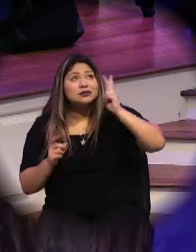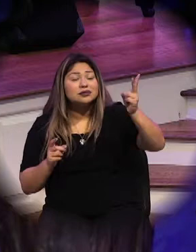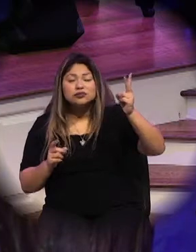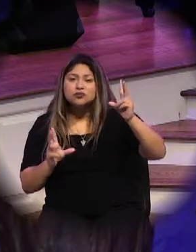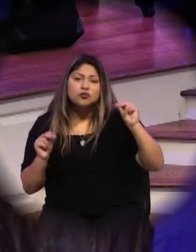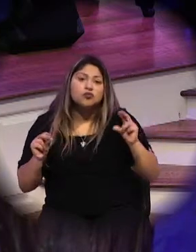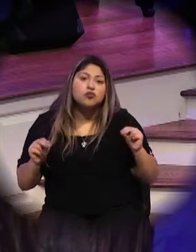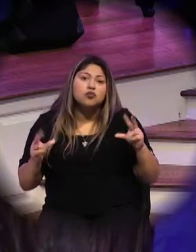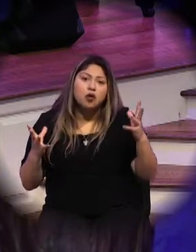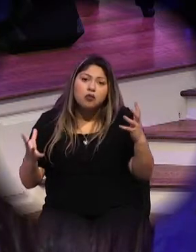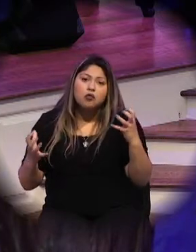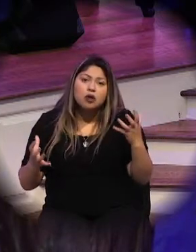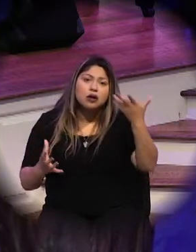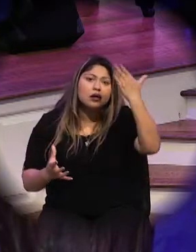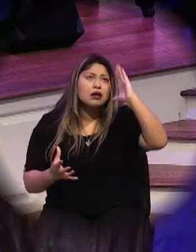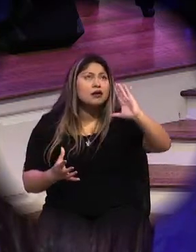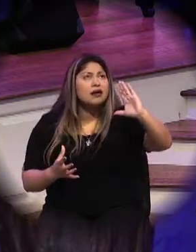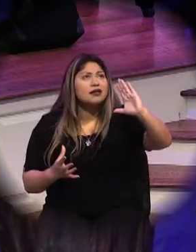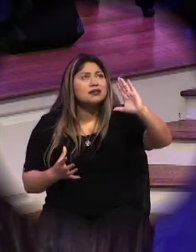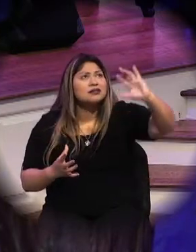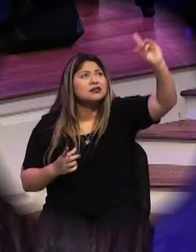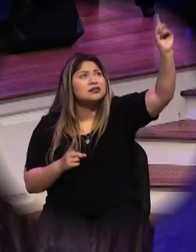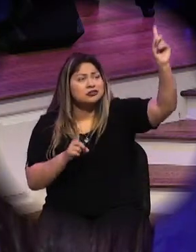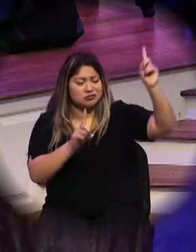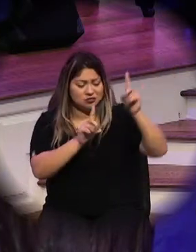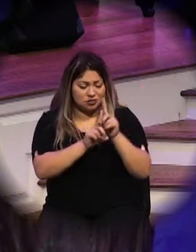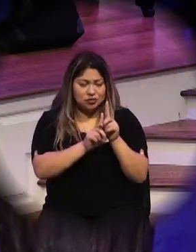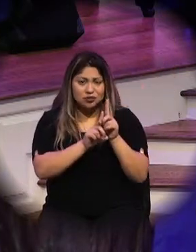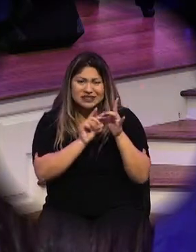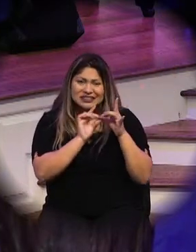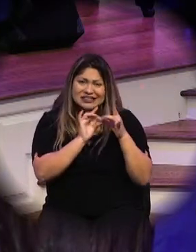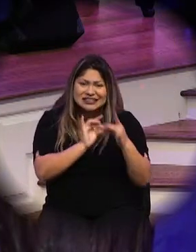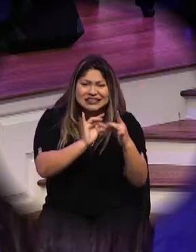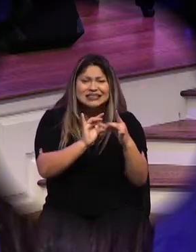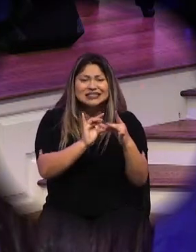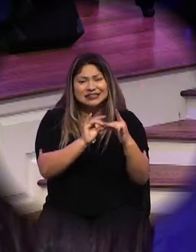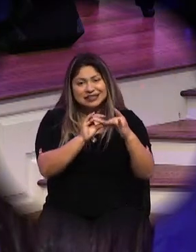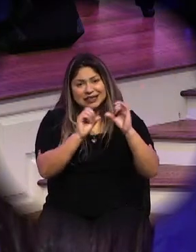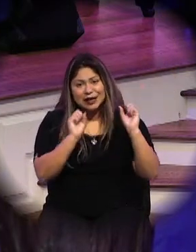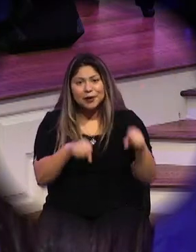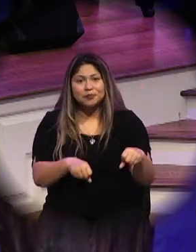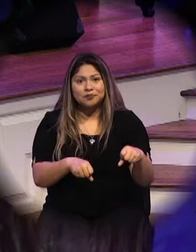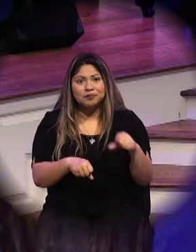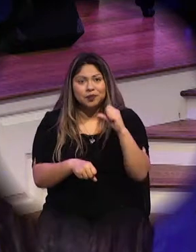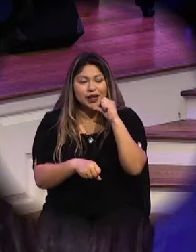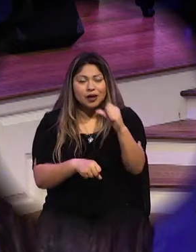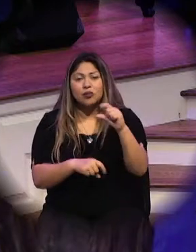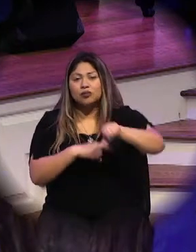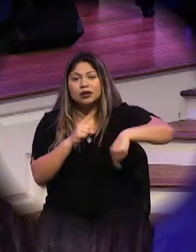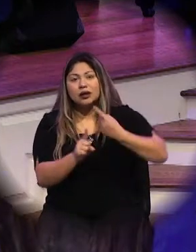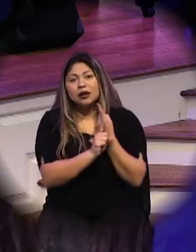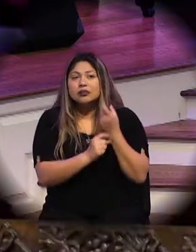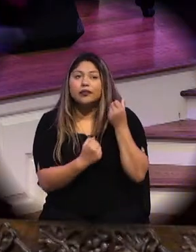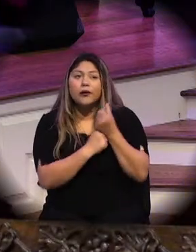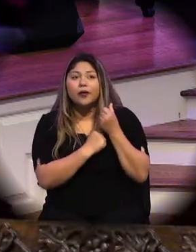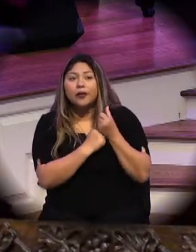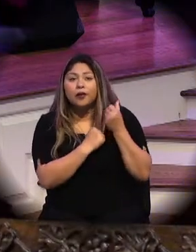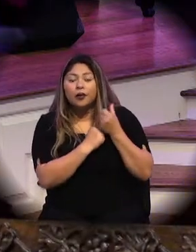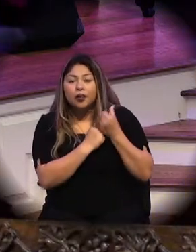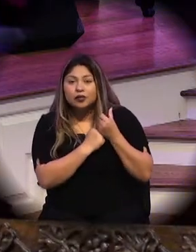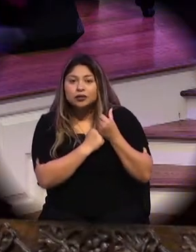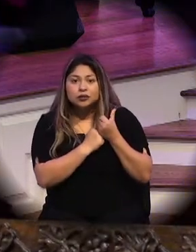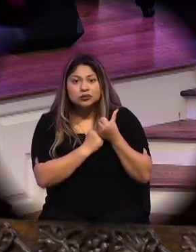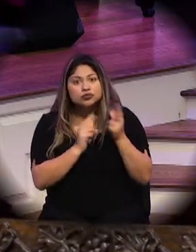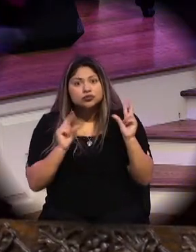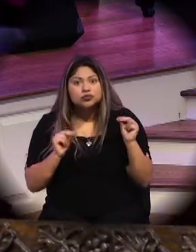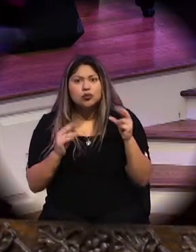can have an intimate relationship with us, a God who is not just for us in a general sense, but a God who is for us in a